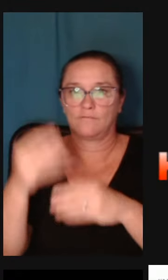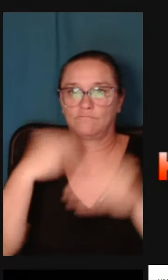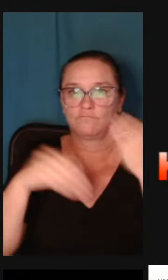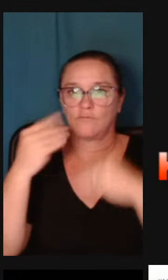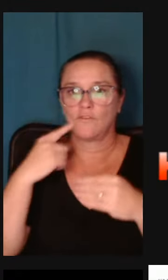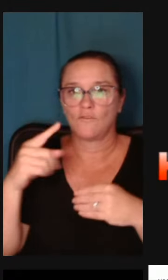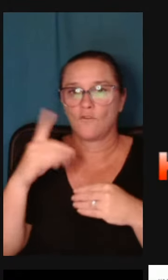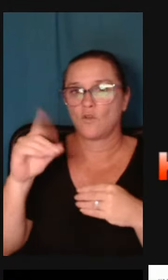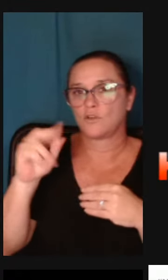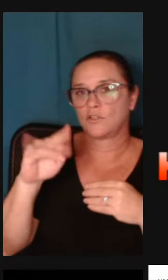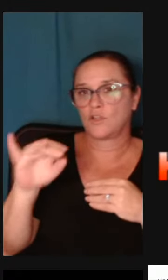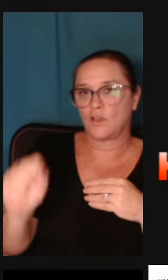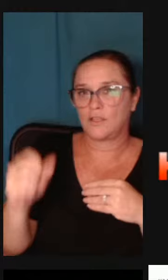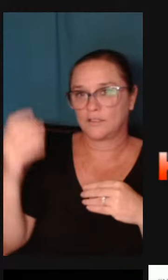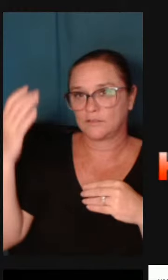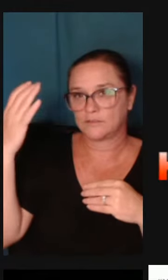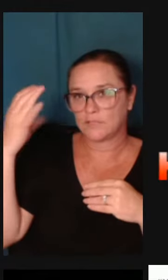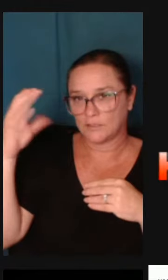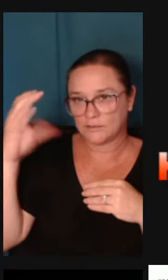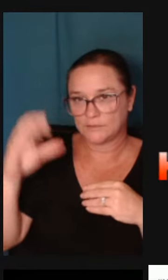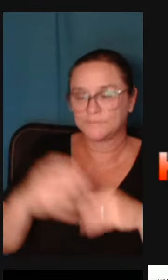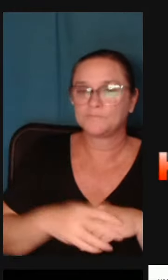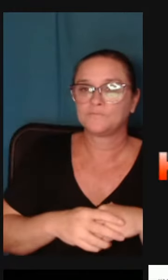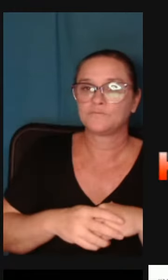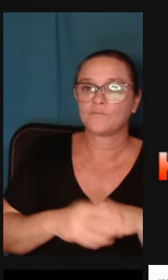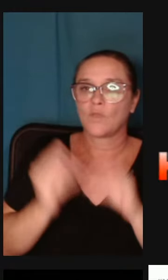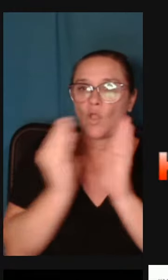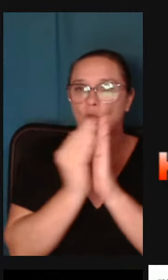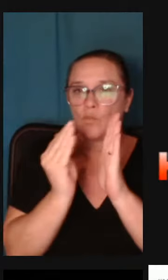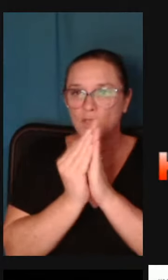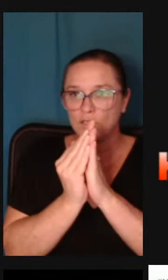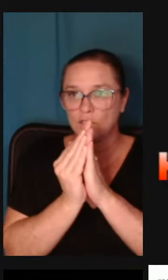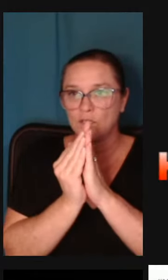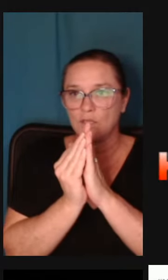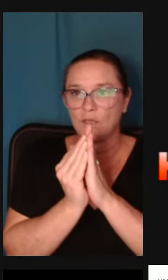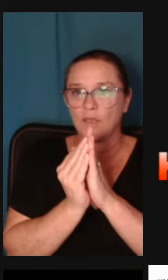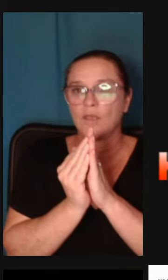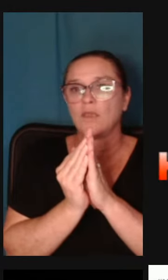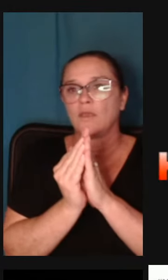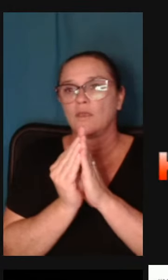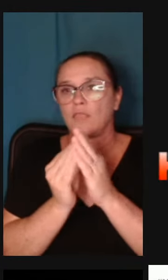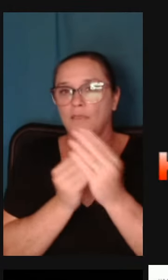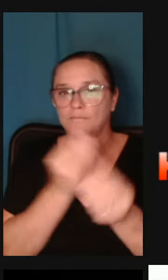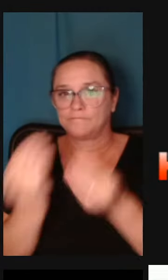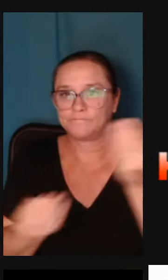Opihi are a traditional delicacy that would assure many children to the celebrating couple.